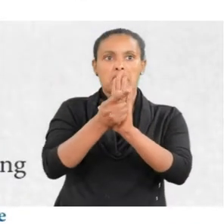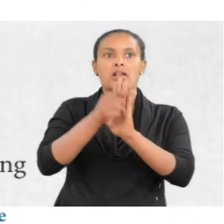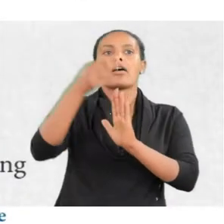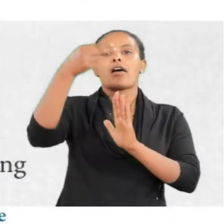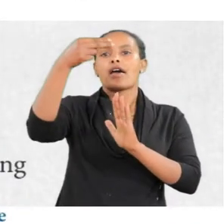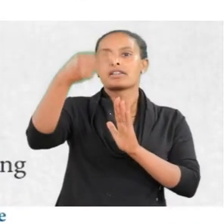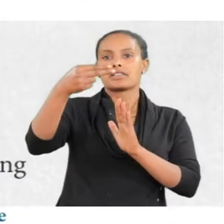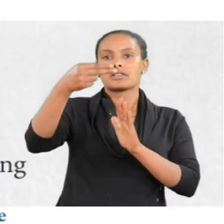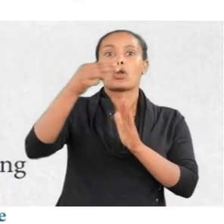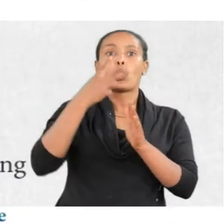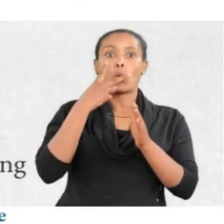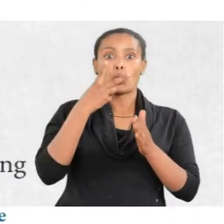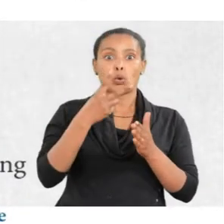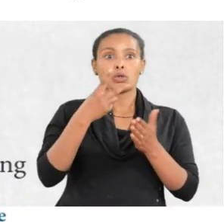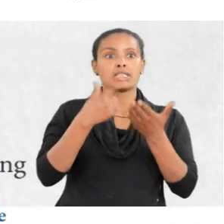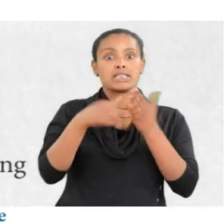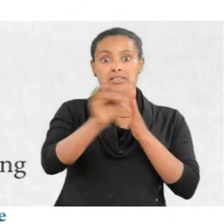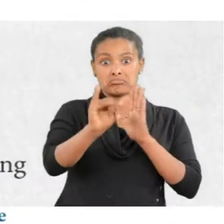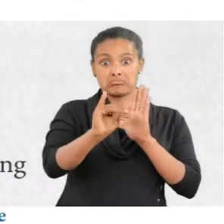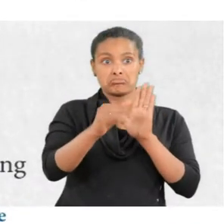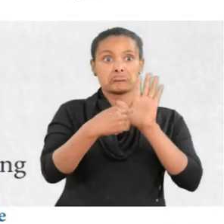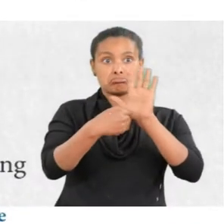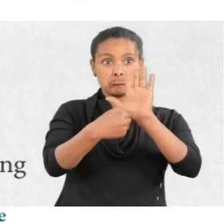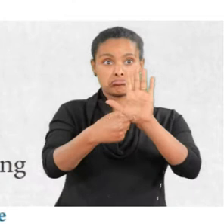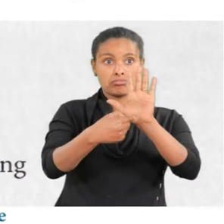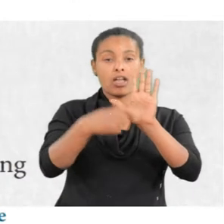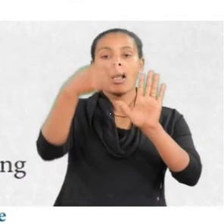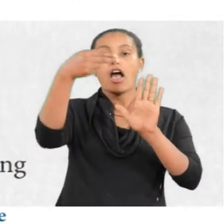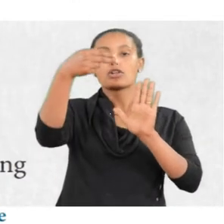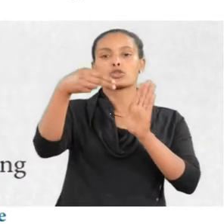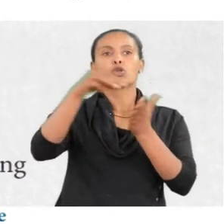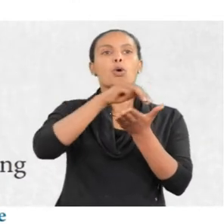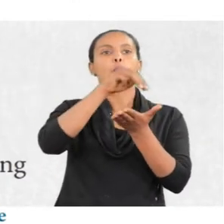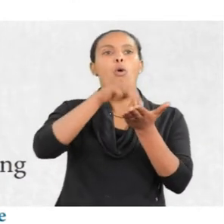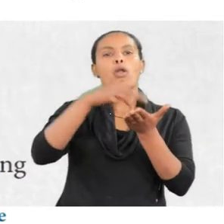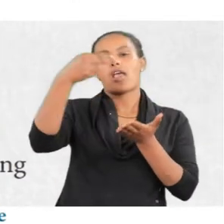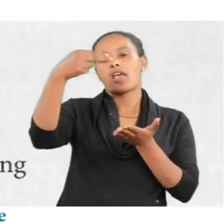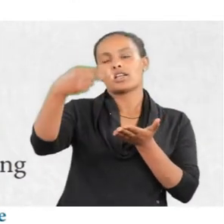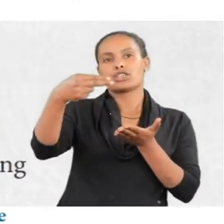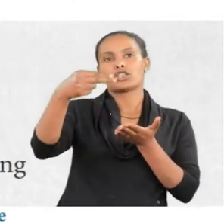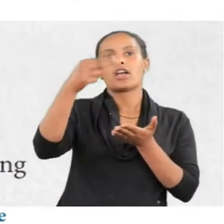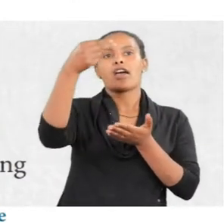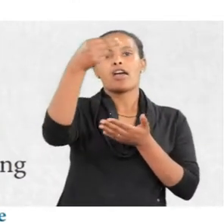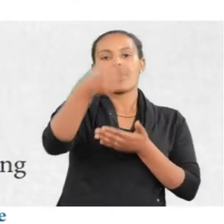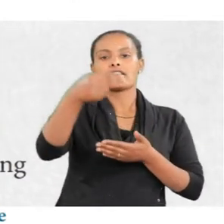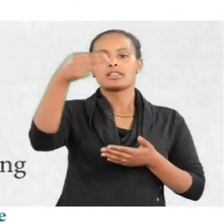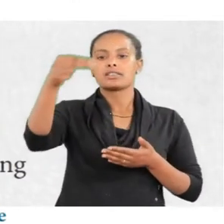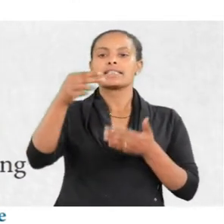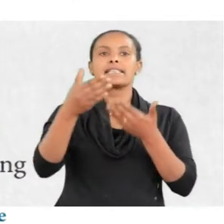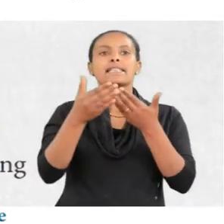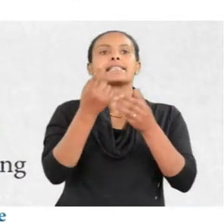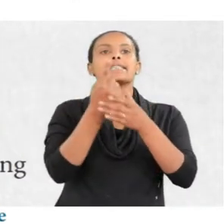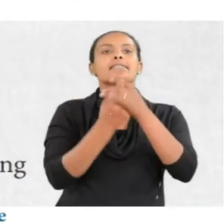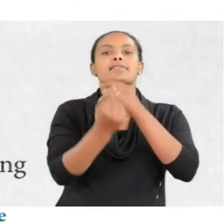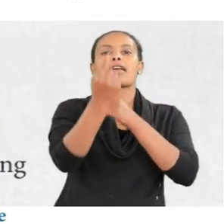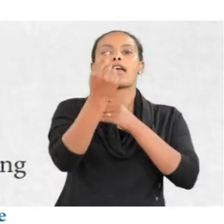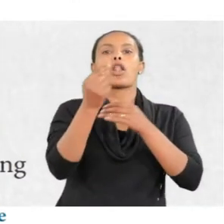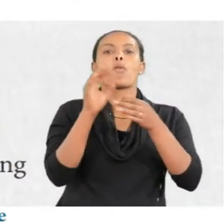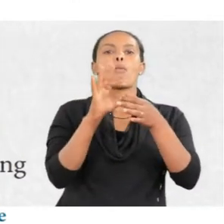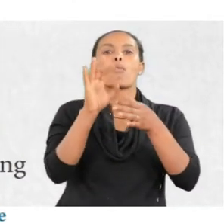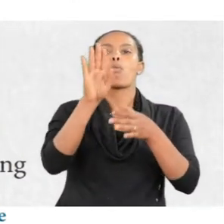molecule, look, this bond, hydrogen molecule, H, single bond, this